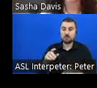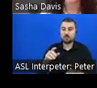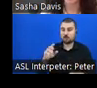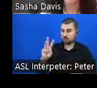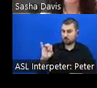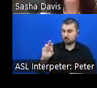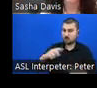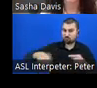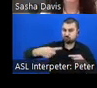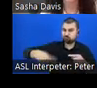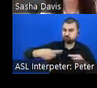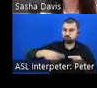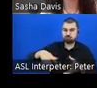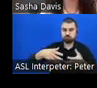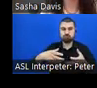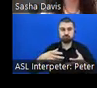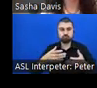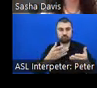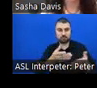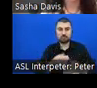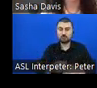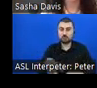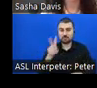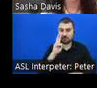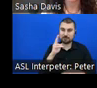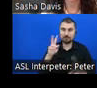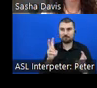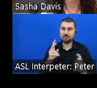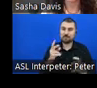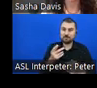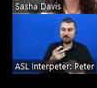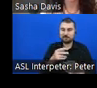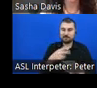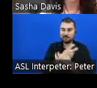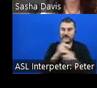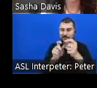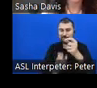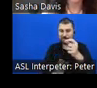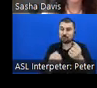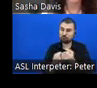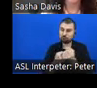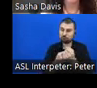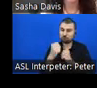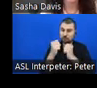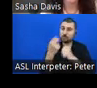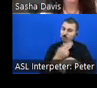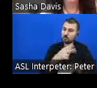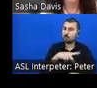for making armature. So essentially the skeleton or supportive structure when you're working in plaster or